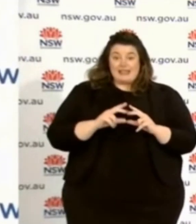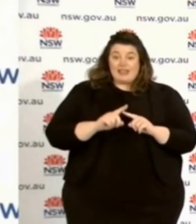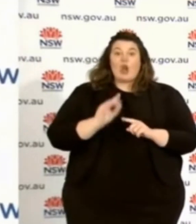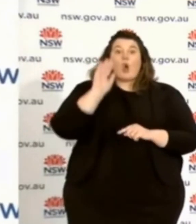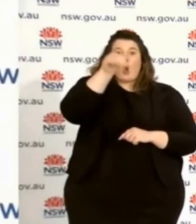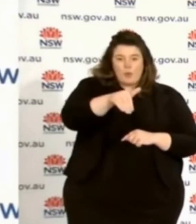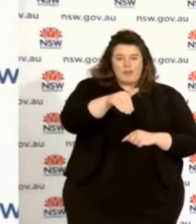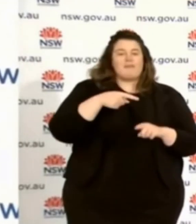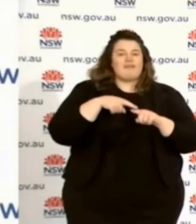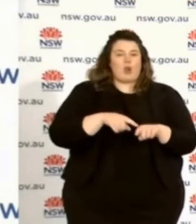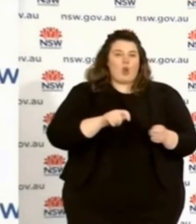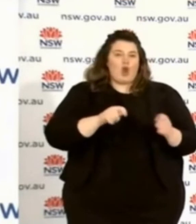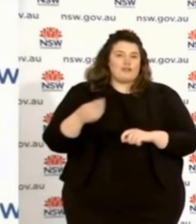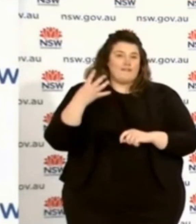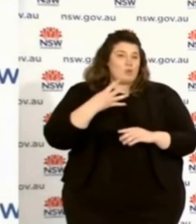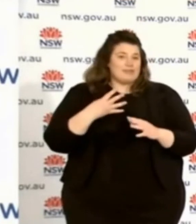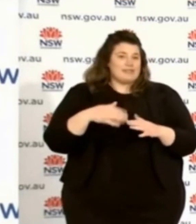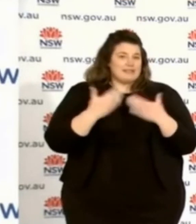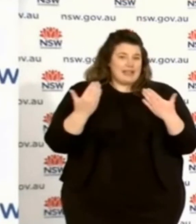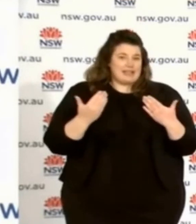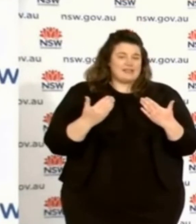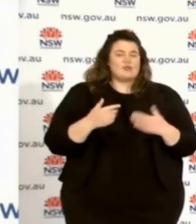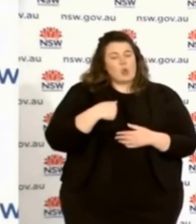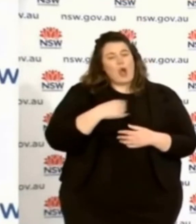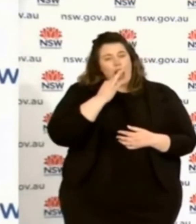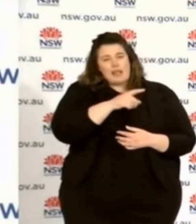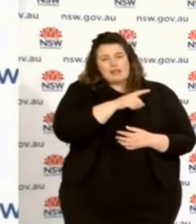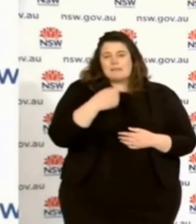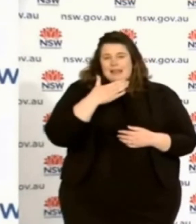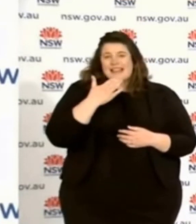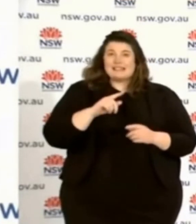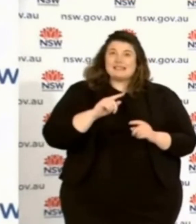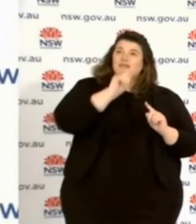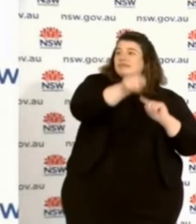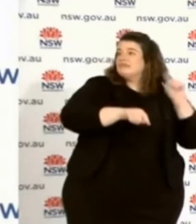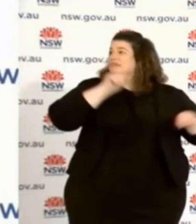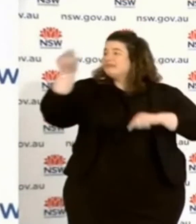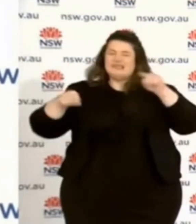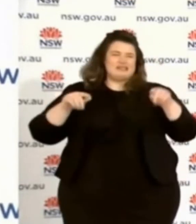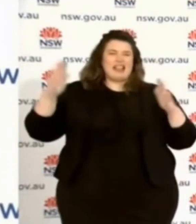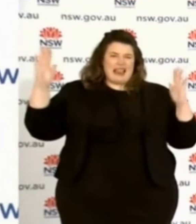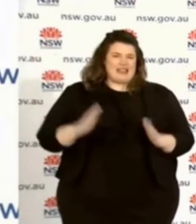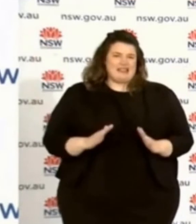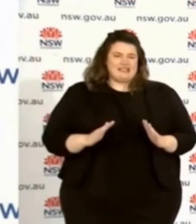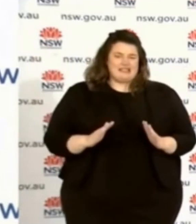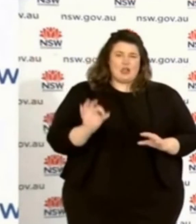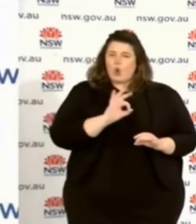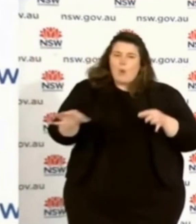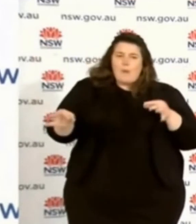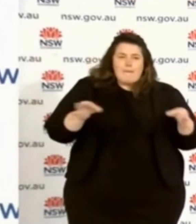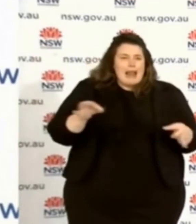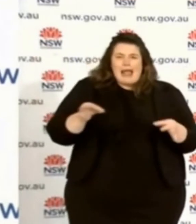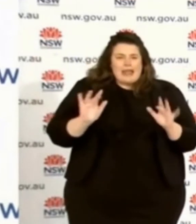orders will apply. So my message to the regions is limit travel, limit mobility. We still have risk. There is no